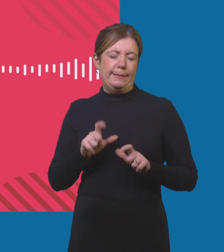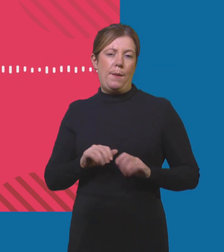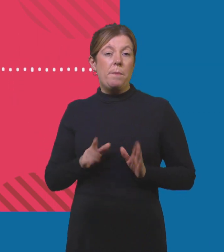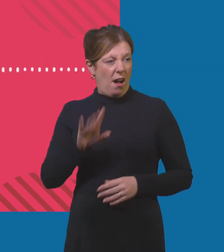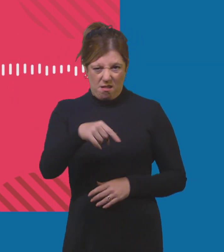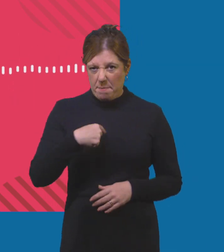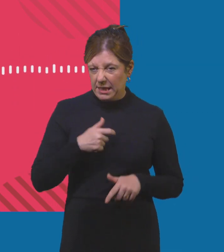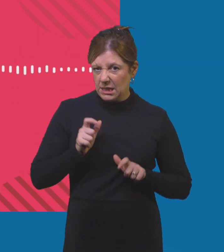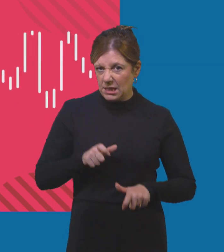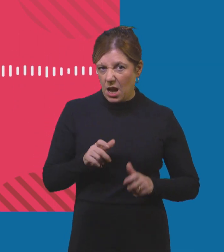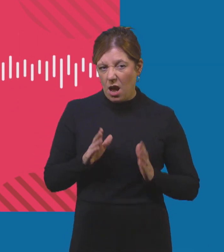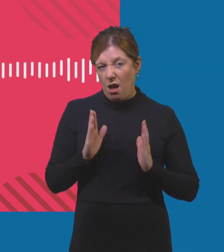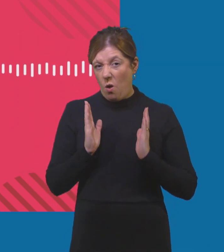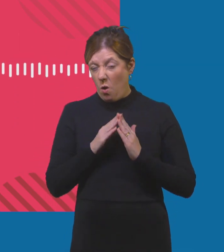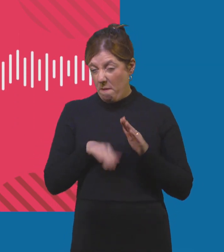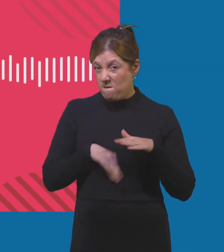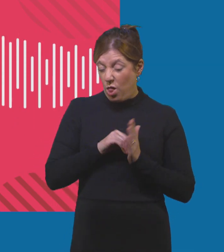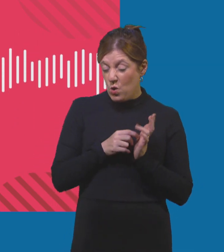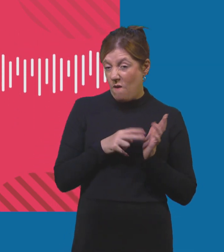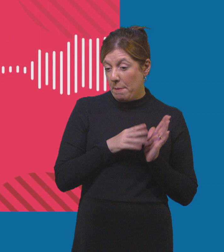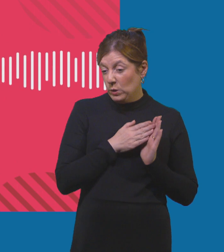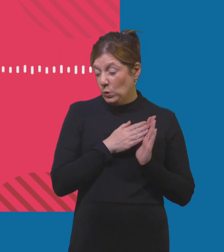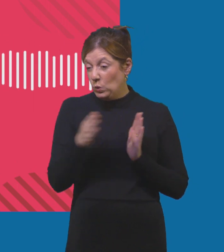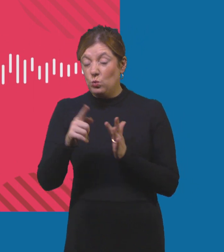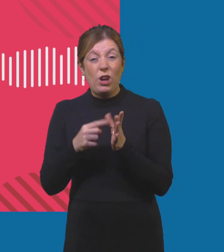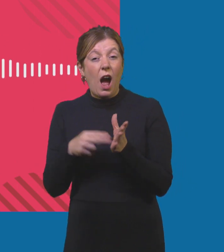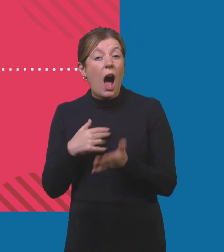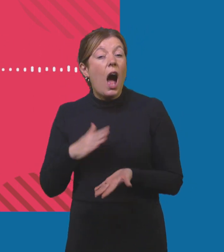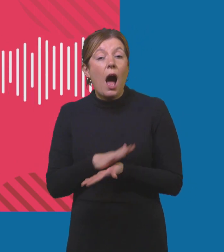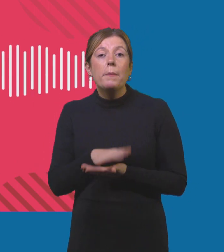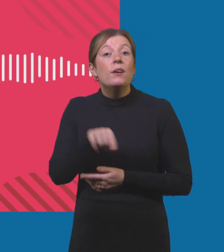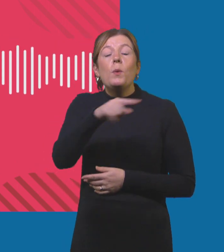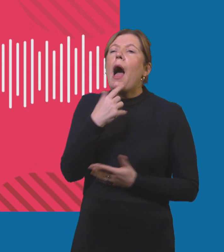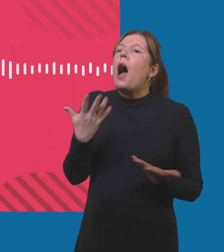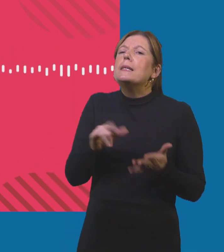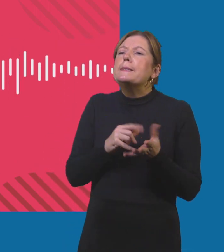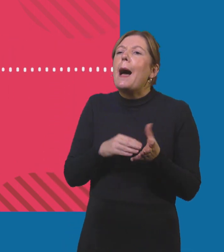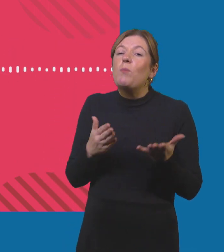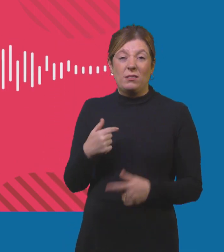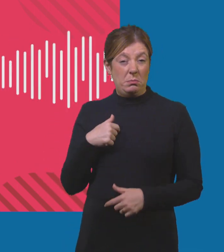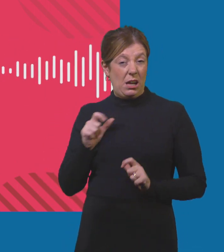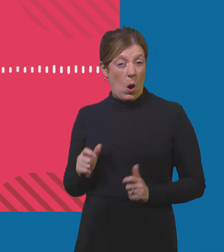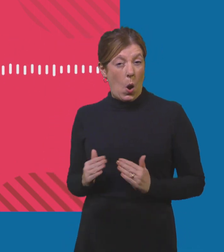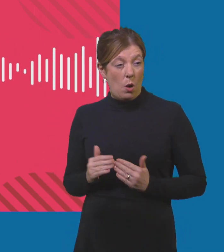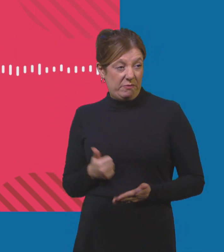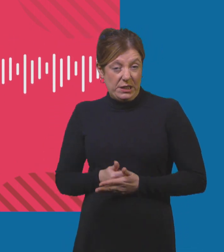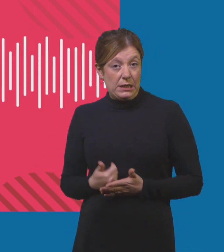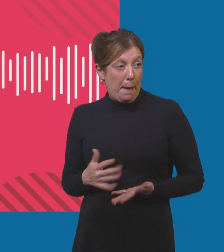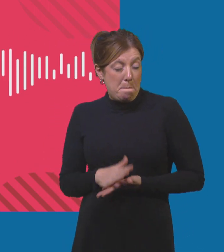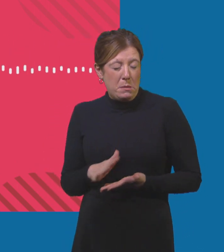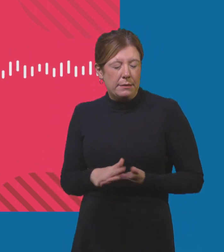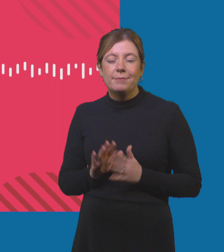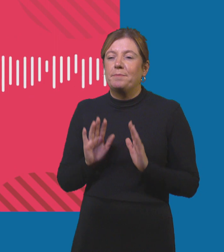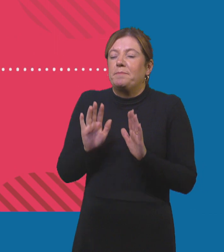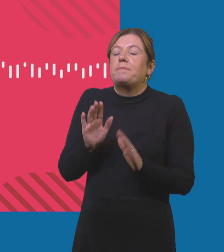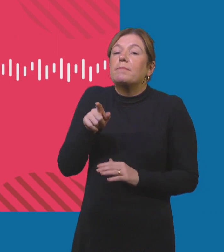from like November to January. Hibernate. Where's Sam? I'm at home. And of course, as well, when